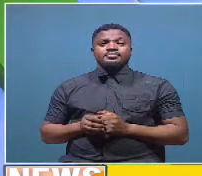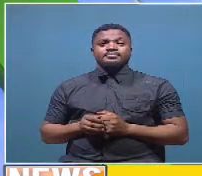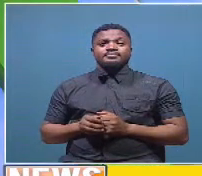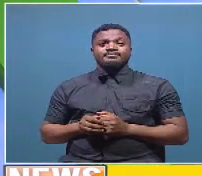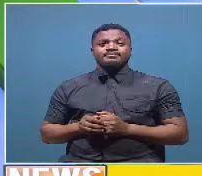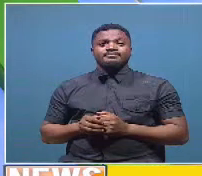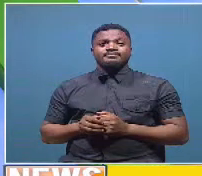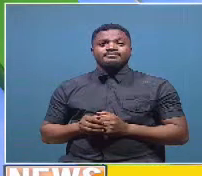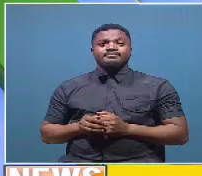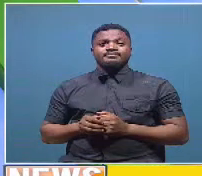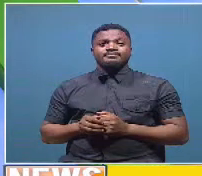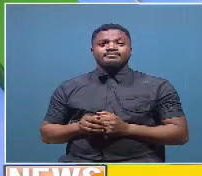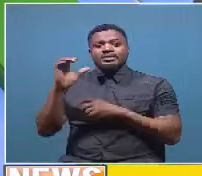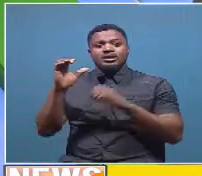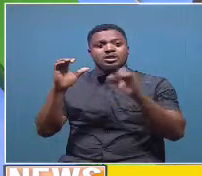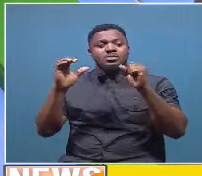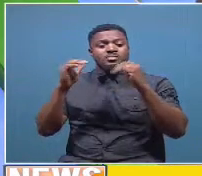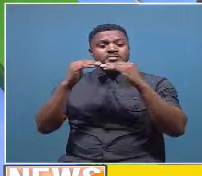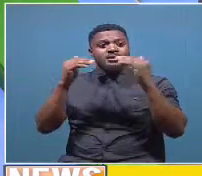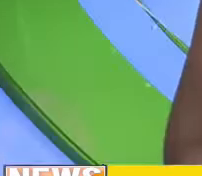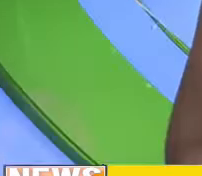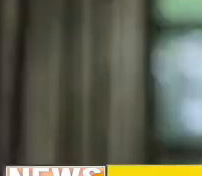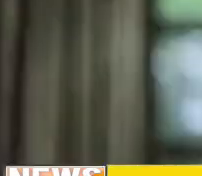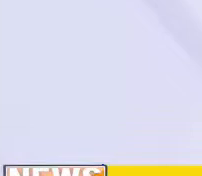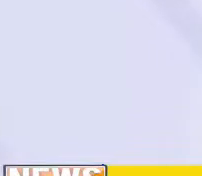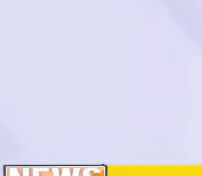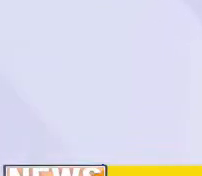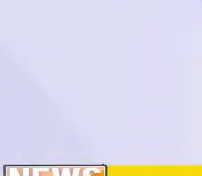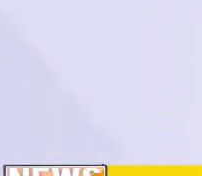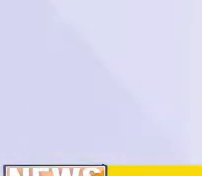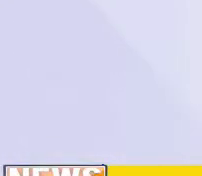let's take the interbank for the day.